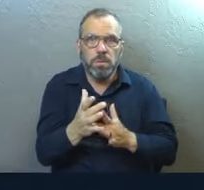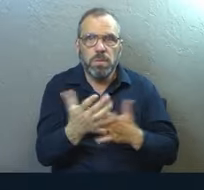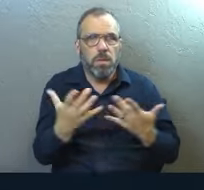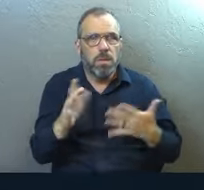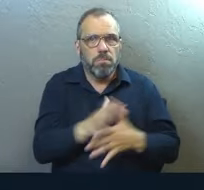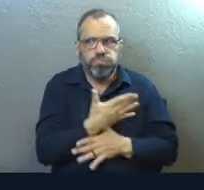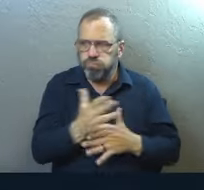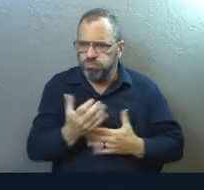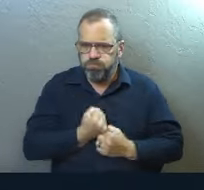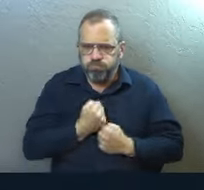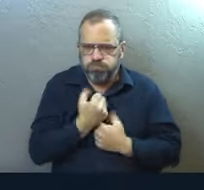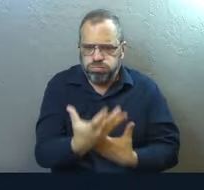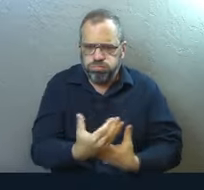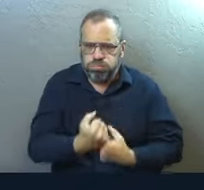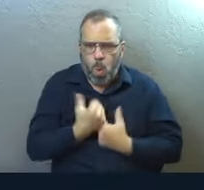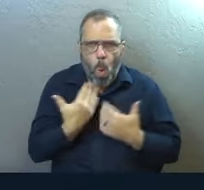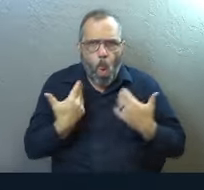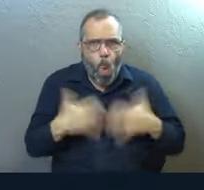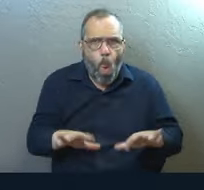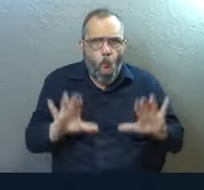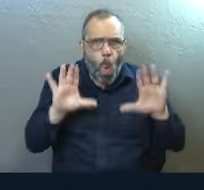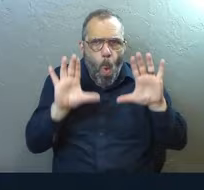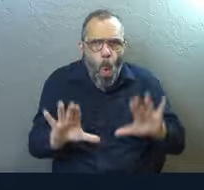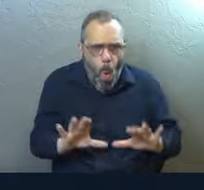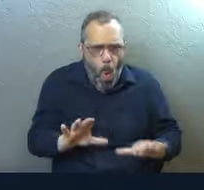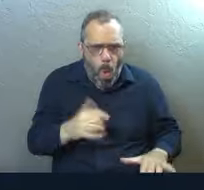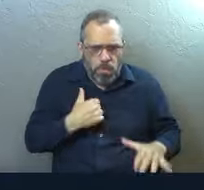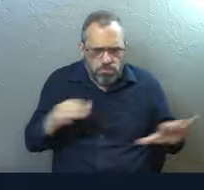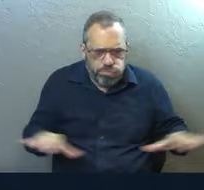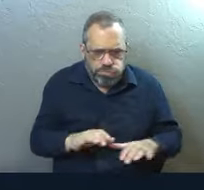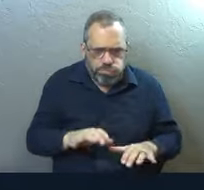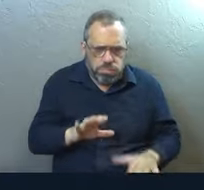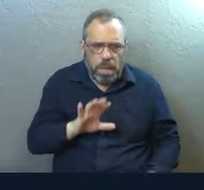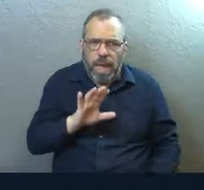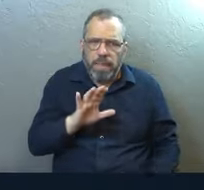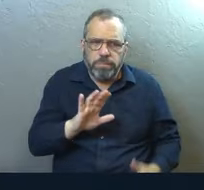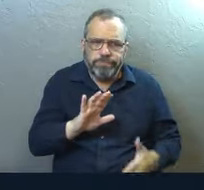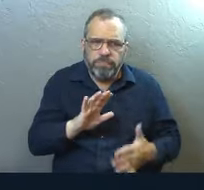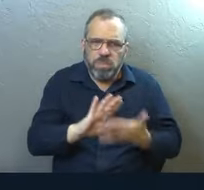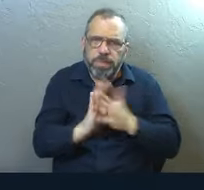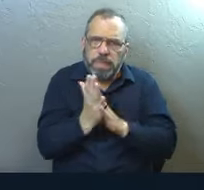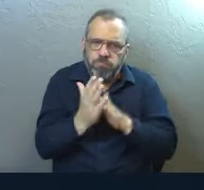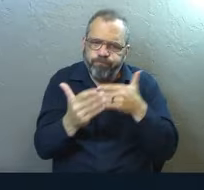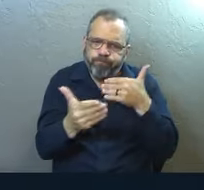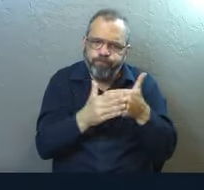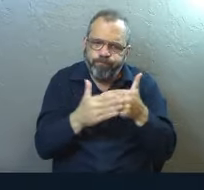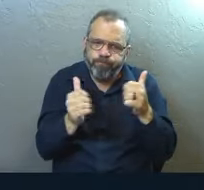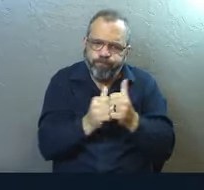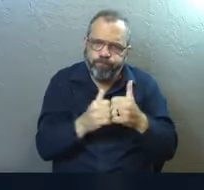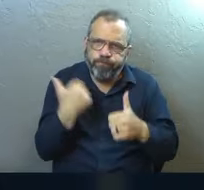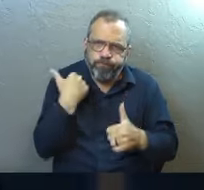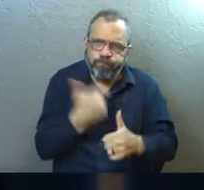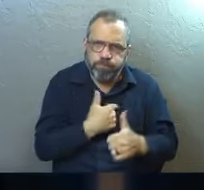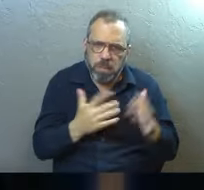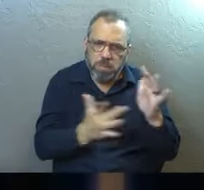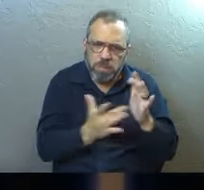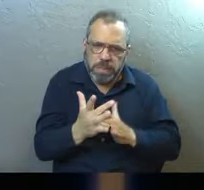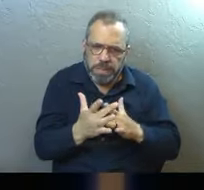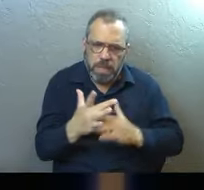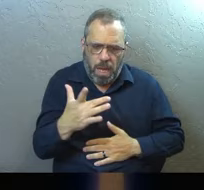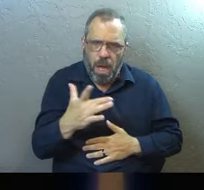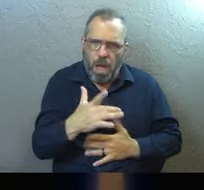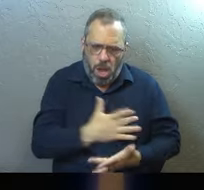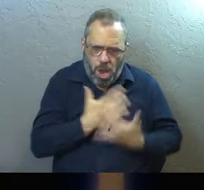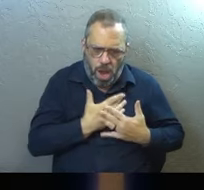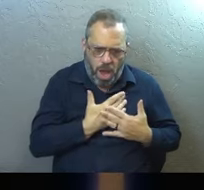really sharing, I think, some incredible ways, some things that we can do, and his heart to be close with us, his heart to be